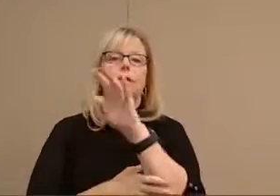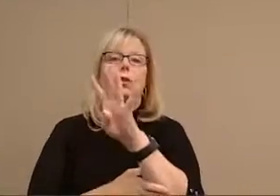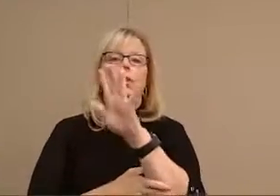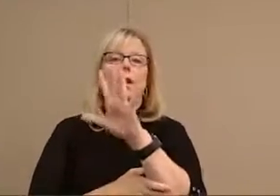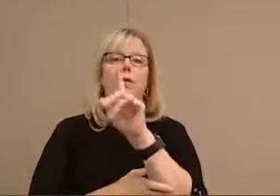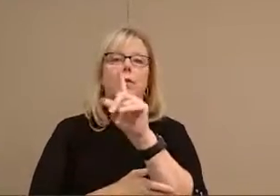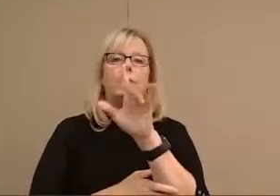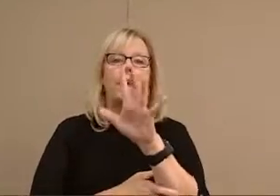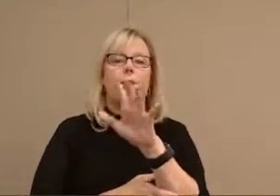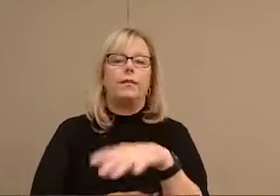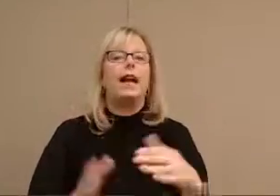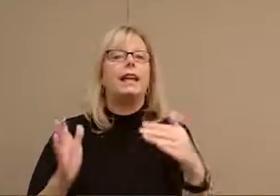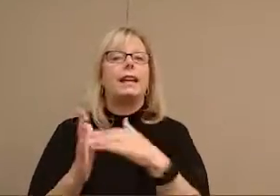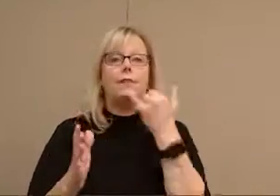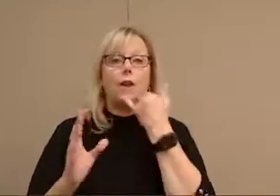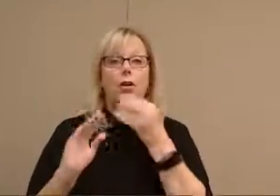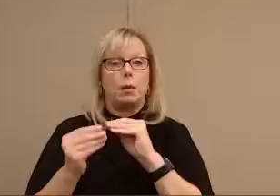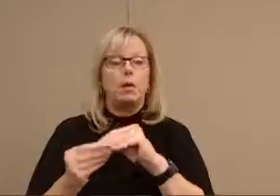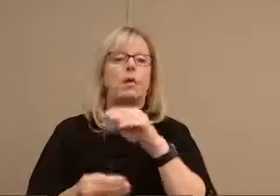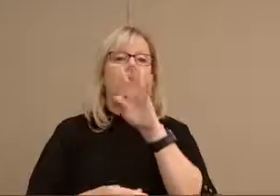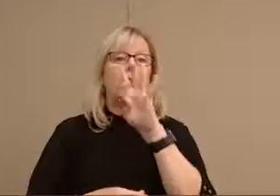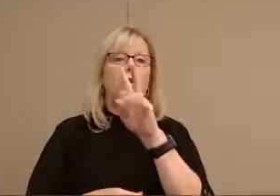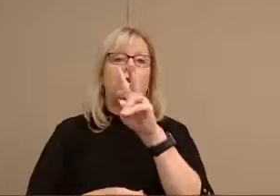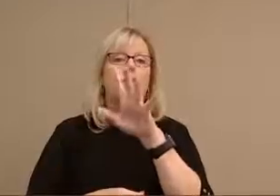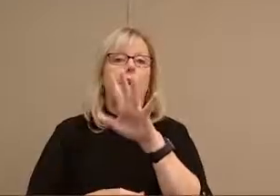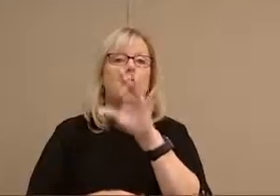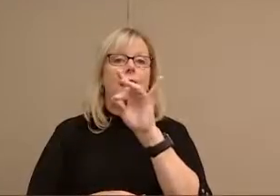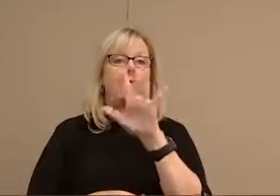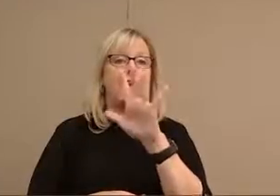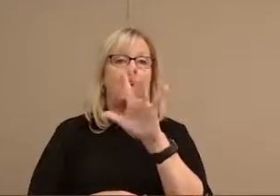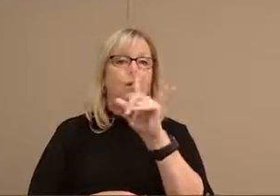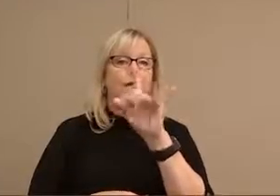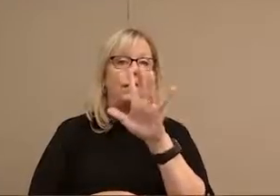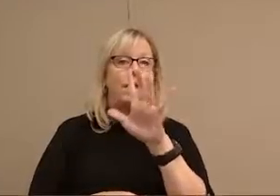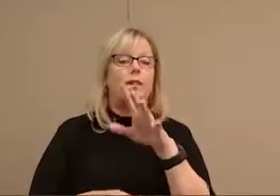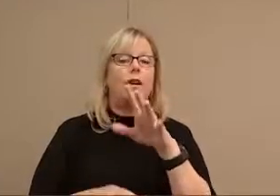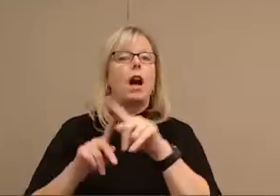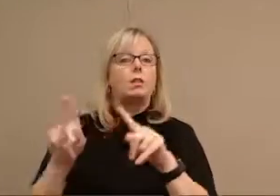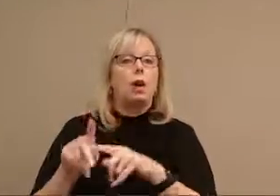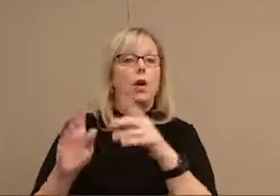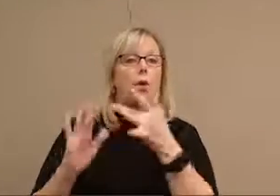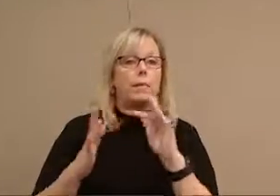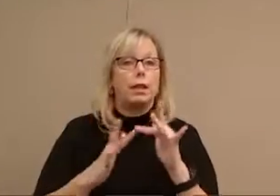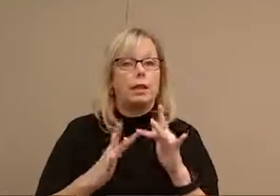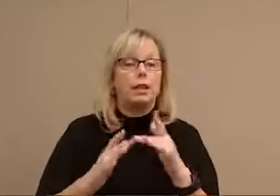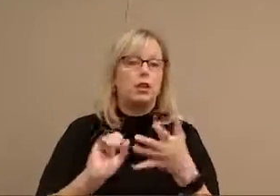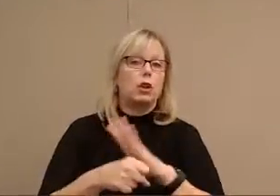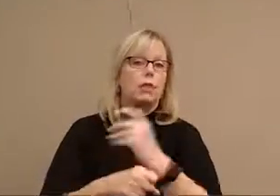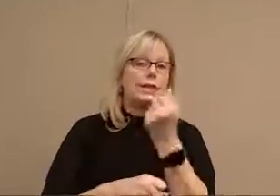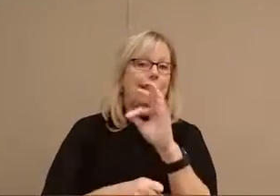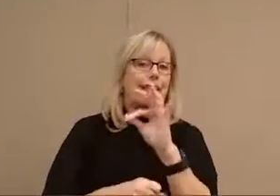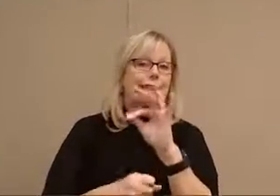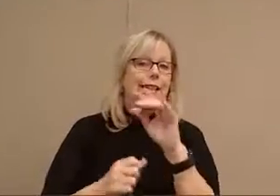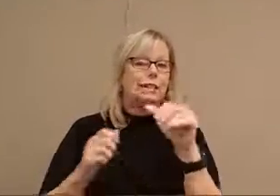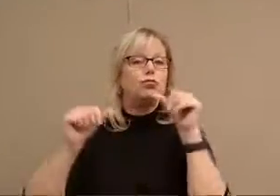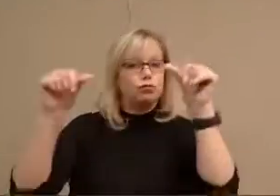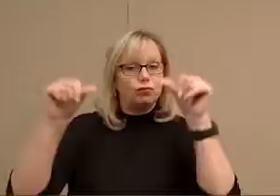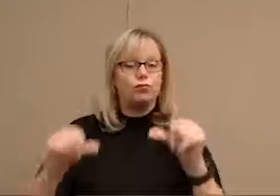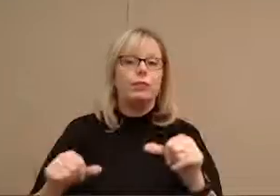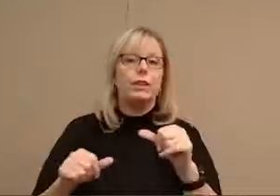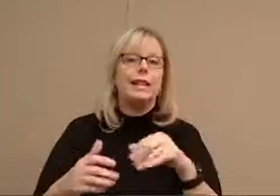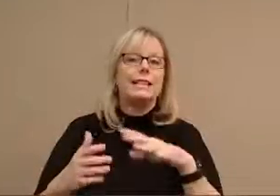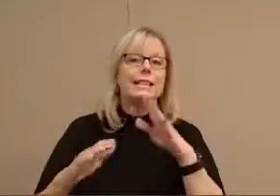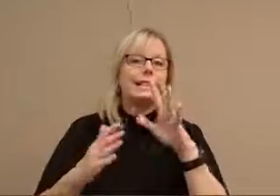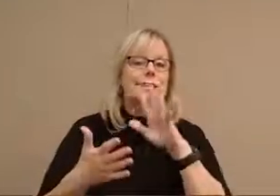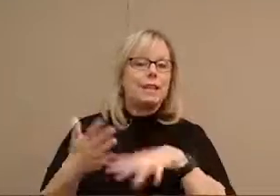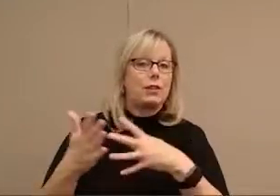825-4515. Again, 825-4515. Additionally, you can go to our website, the St. Clair County COVID-19 page, and schedule additional